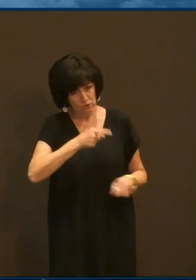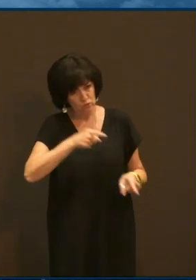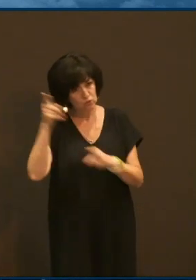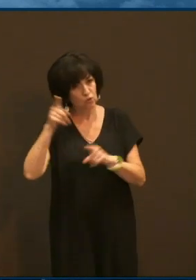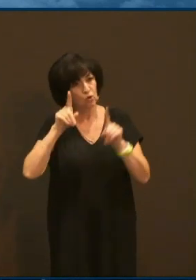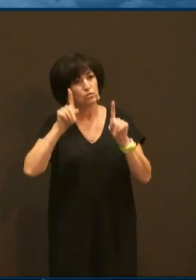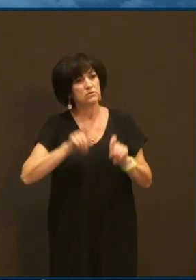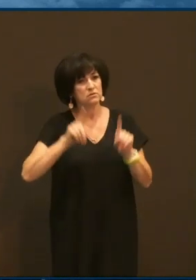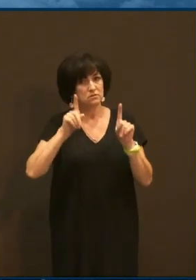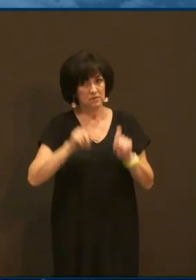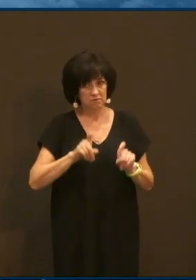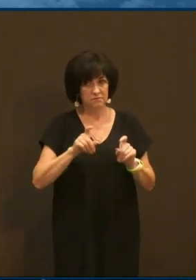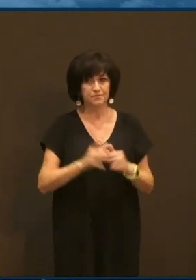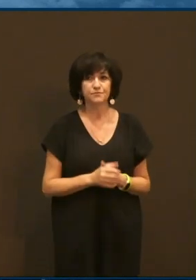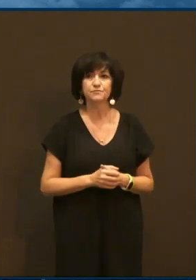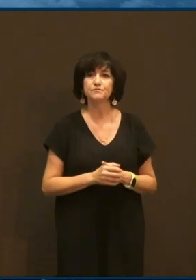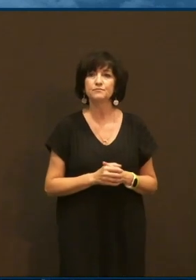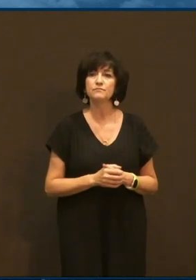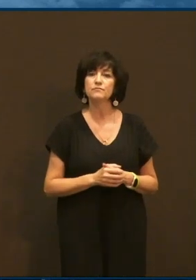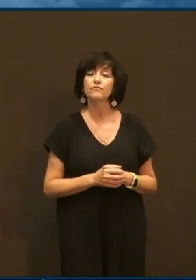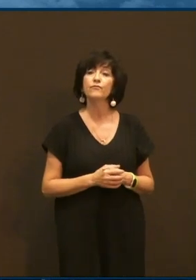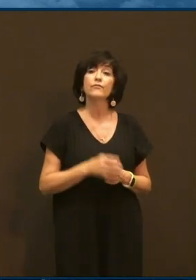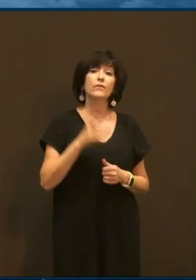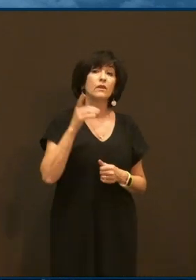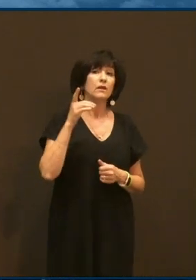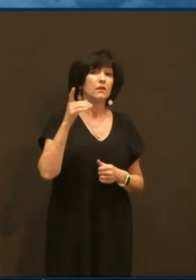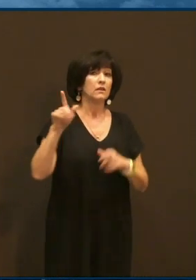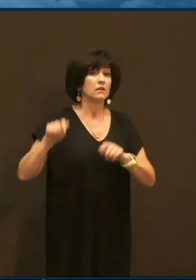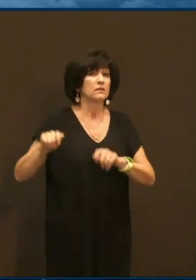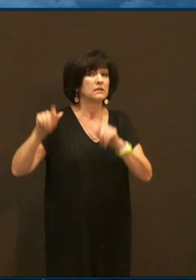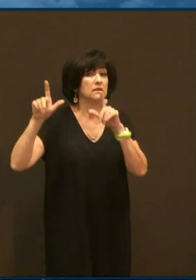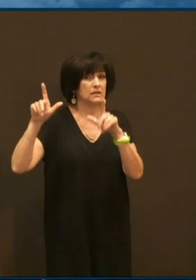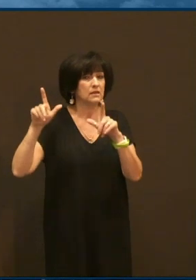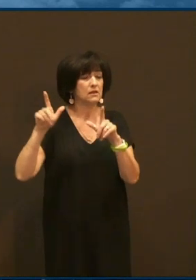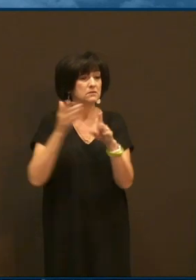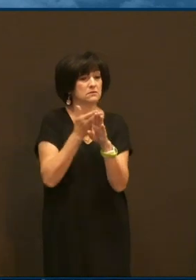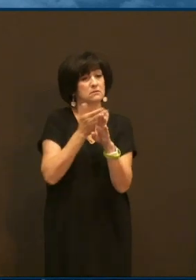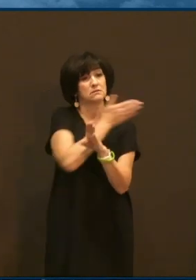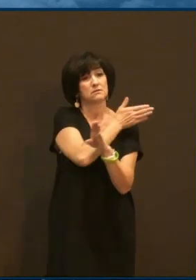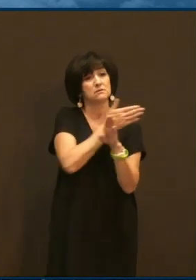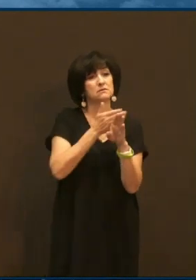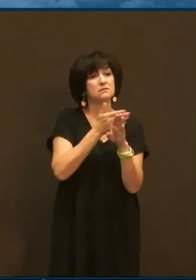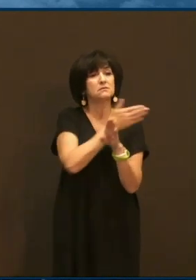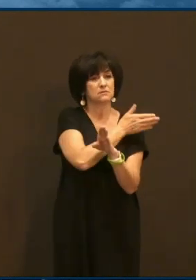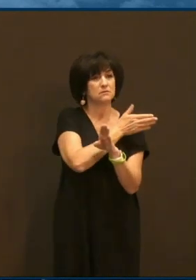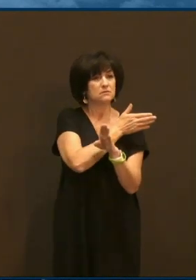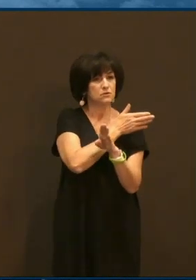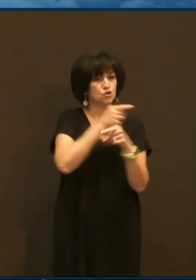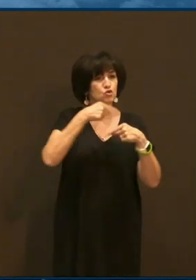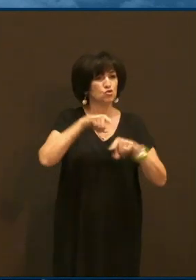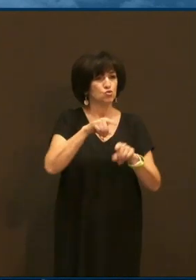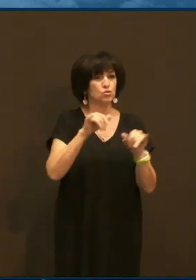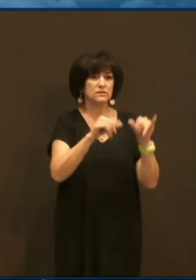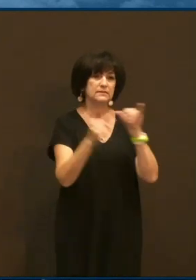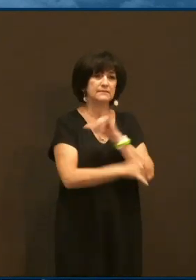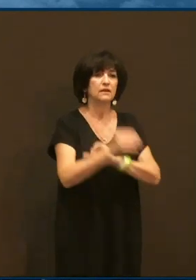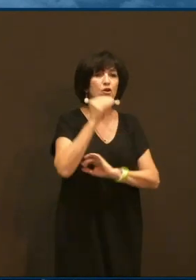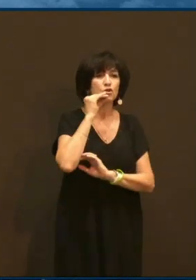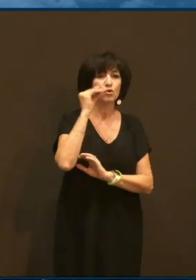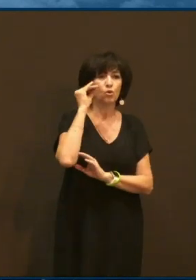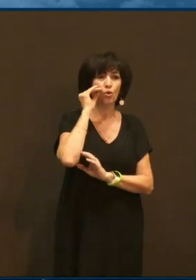person who tested positive back over time, going back to the stay-at-home order, which was in the end of